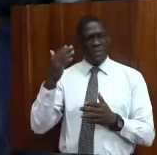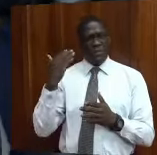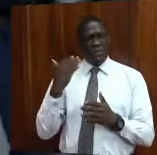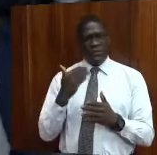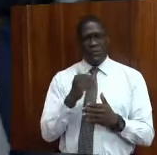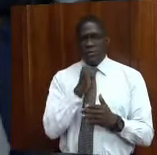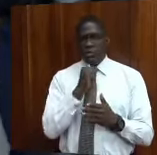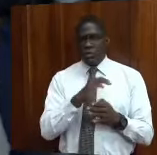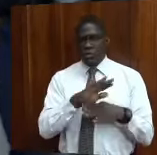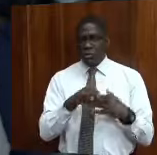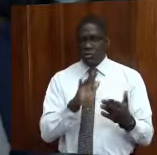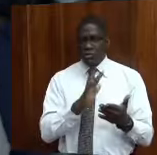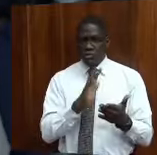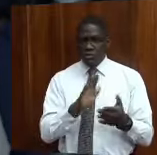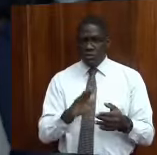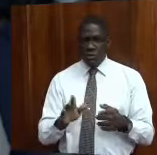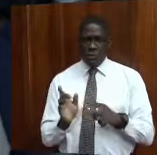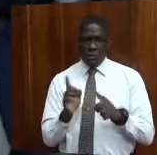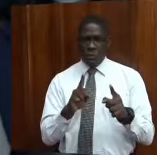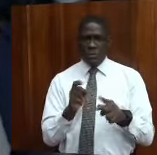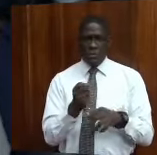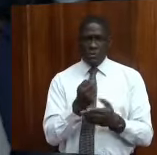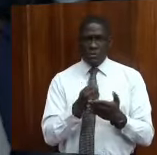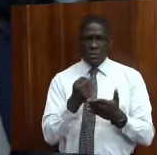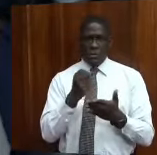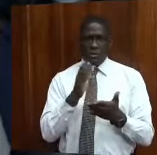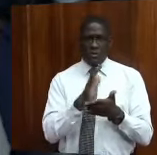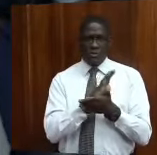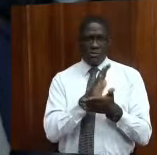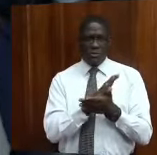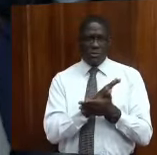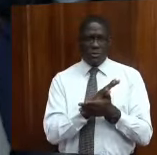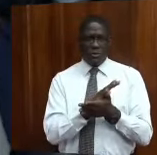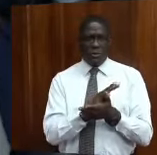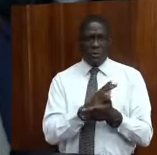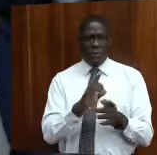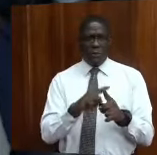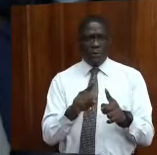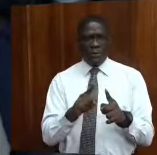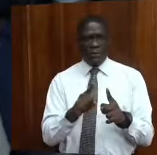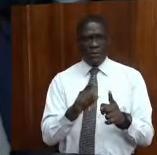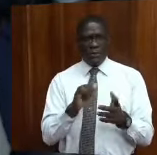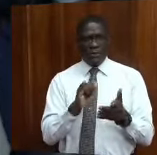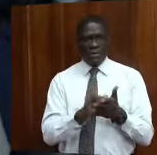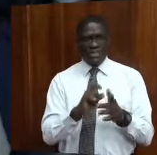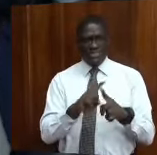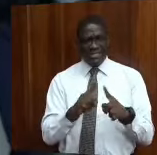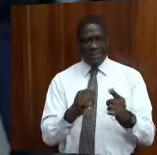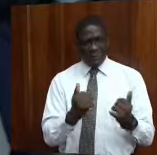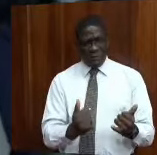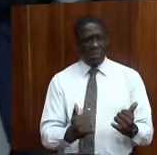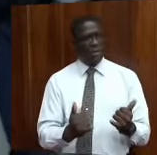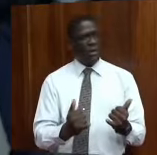frustrated dreams. It was the St. Lucia Labour Party which modernized the sports infrastructure of this country